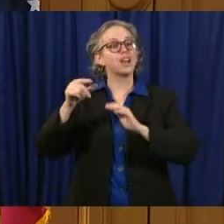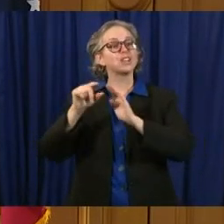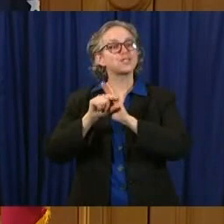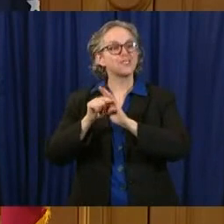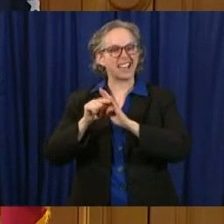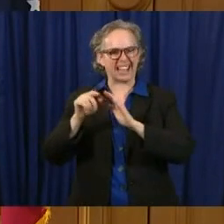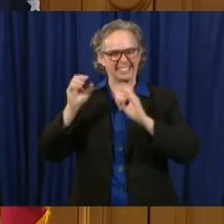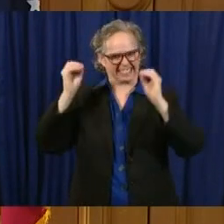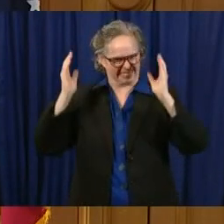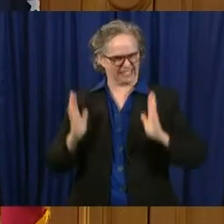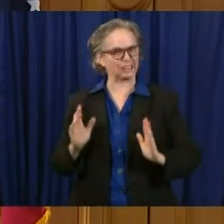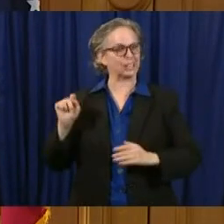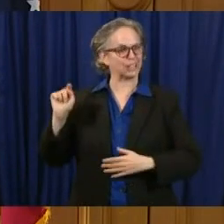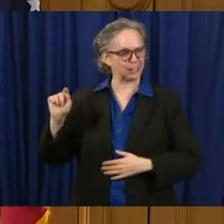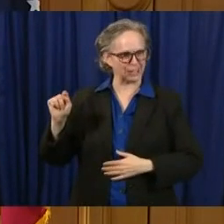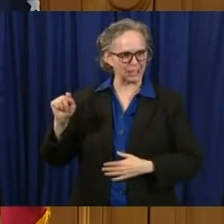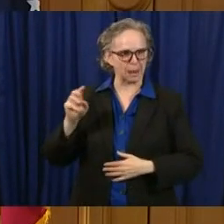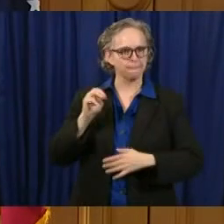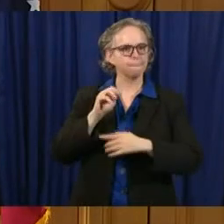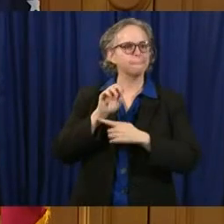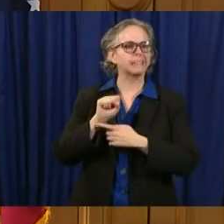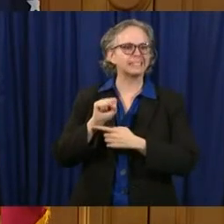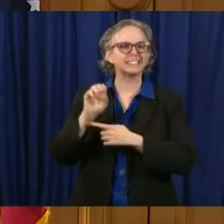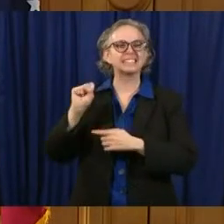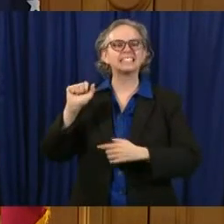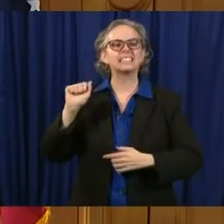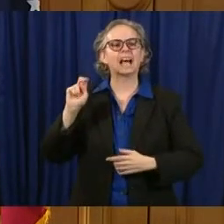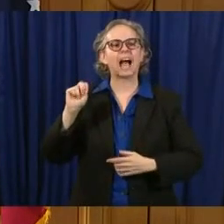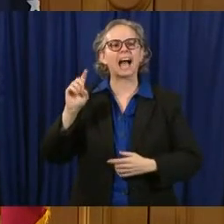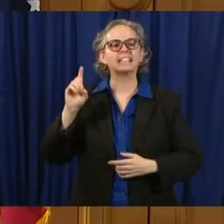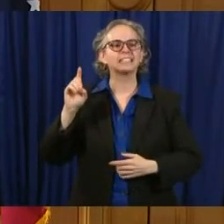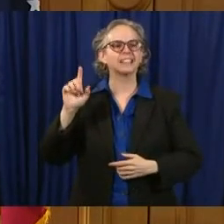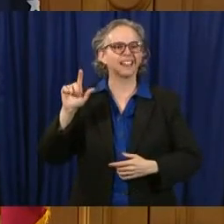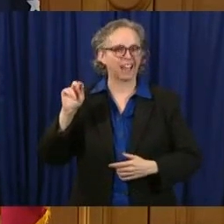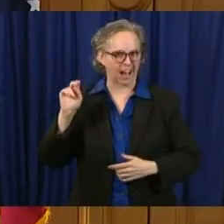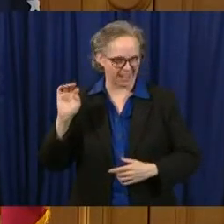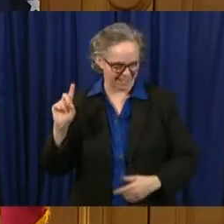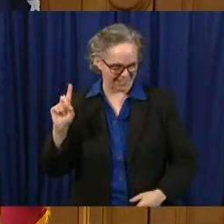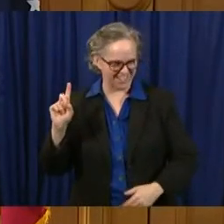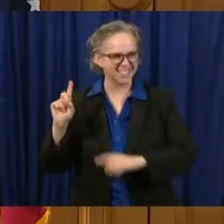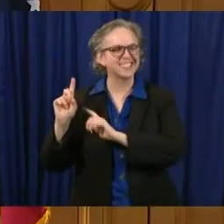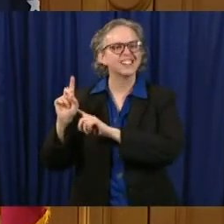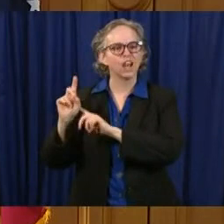her 15-year-old daughter, Addison, did these.